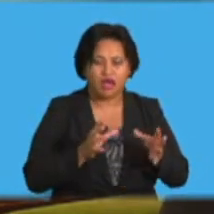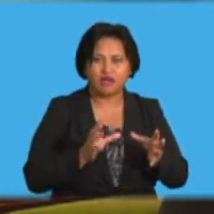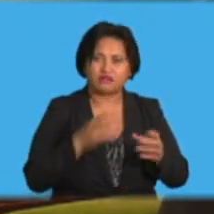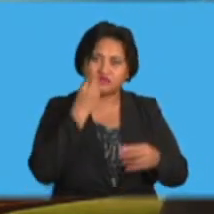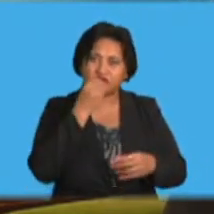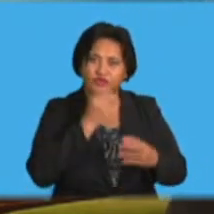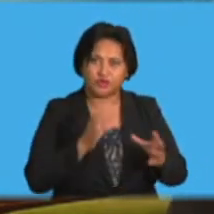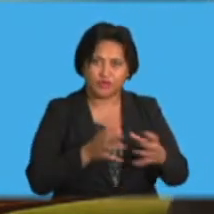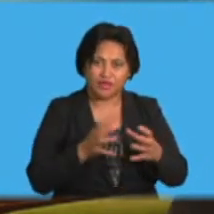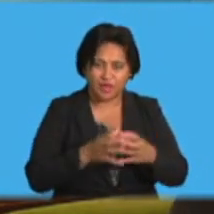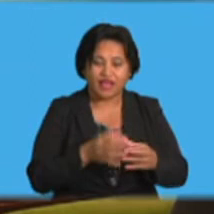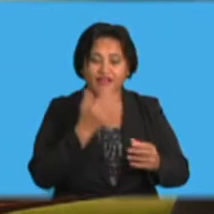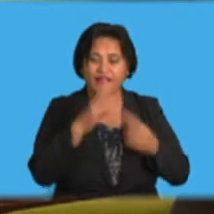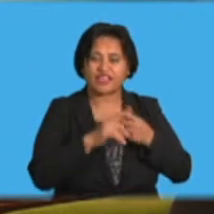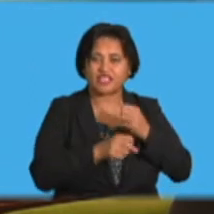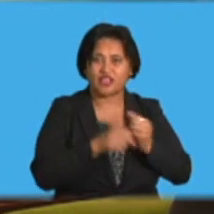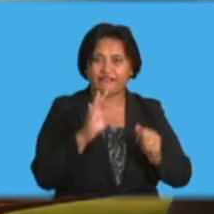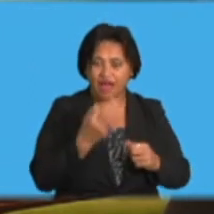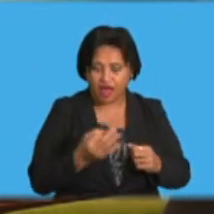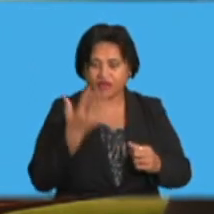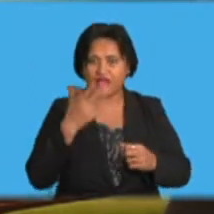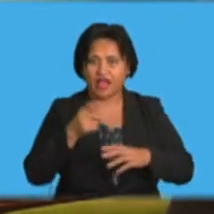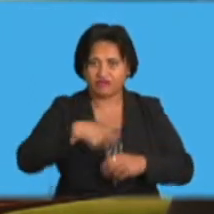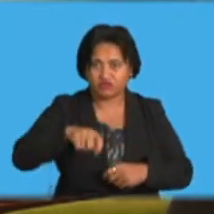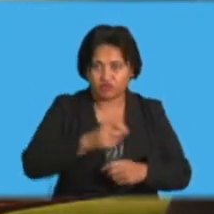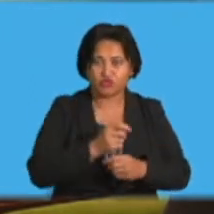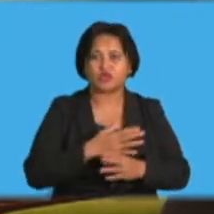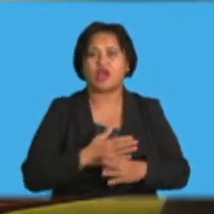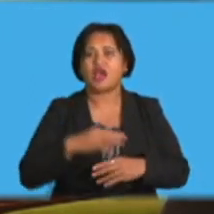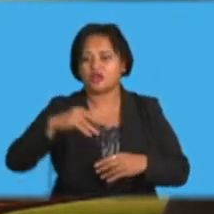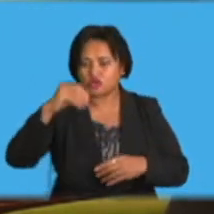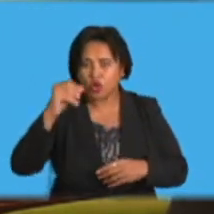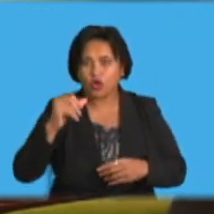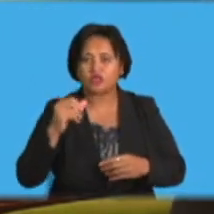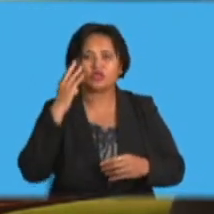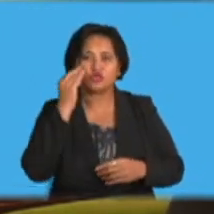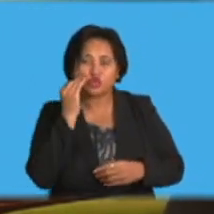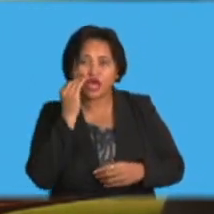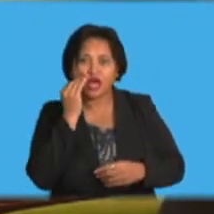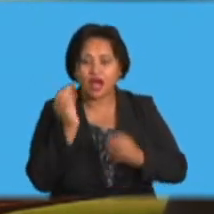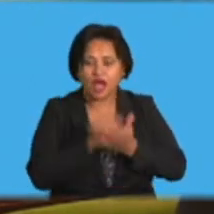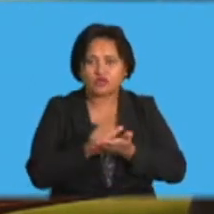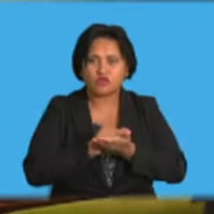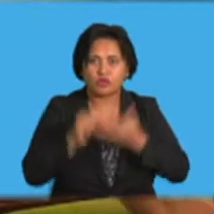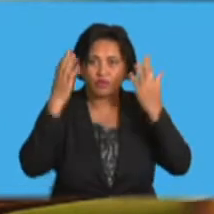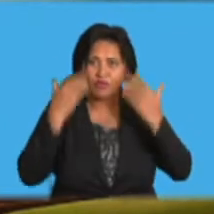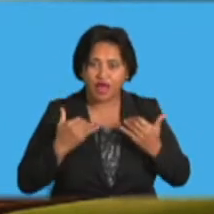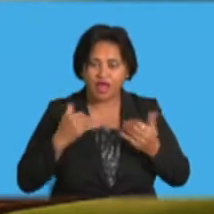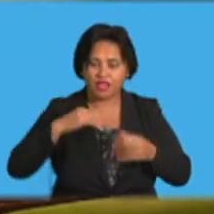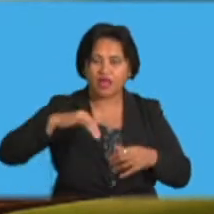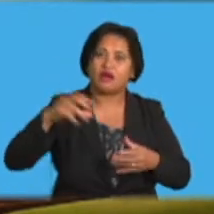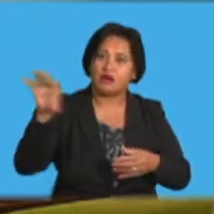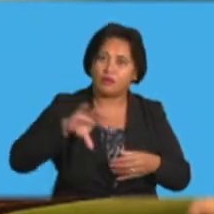pack contained 5 kilograms of flour, 4 cans of tuna, 500 grams of salt, 2 kilograms of sugar, 2 bathing soap, 1 pack washing powder,